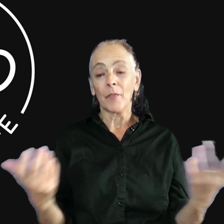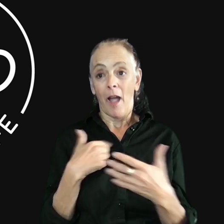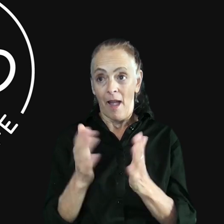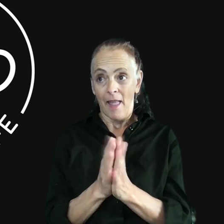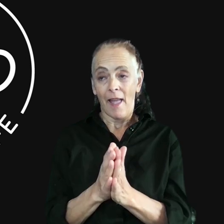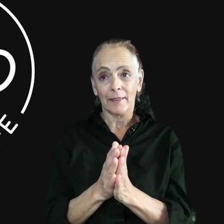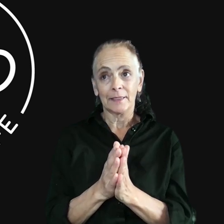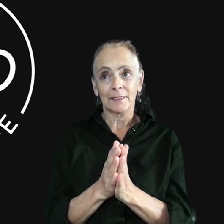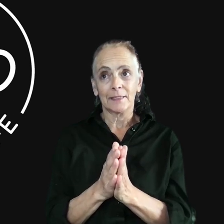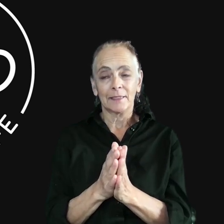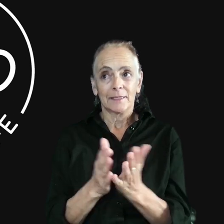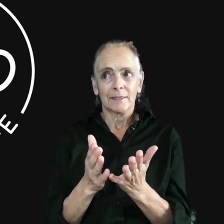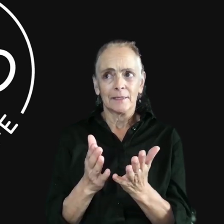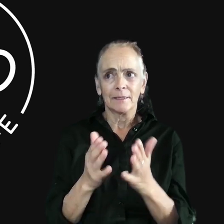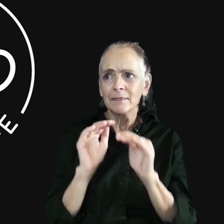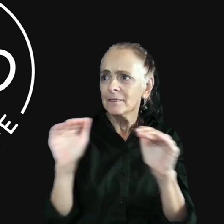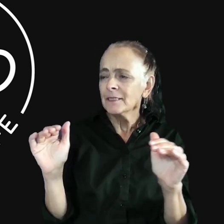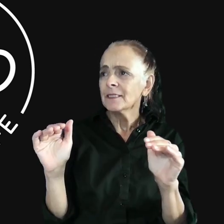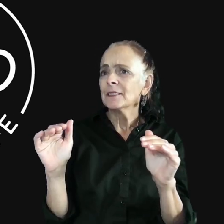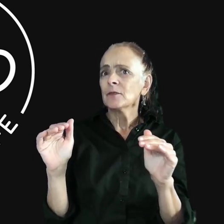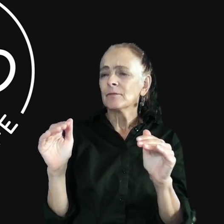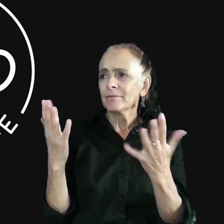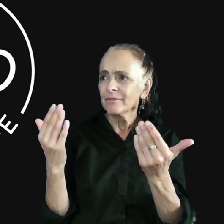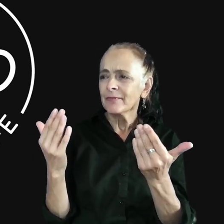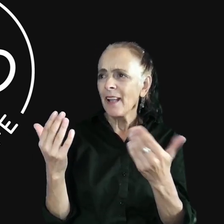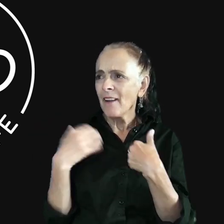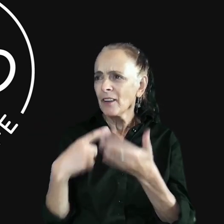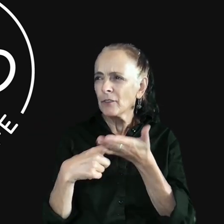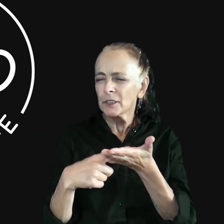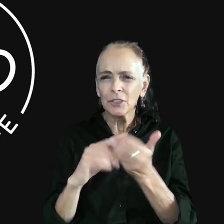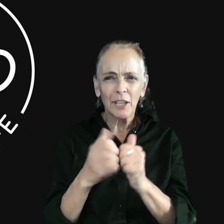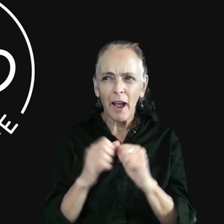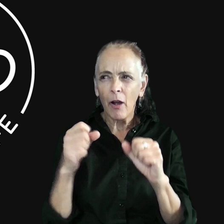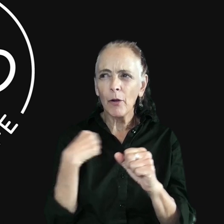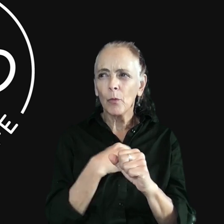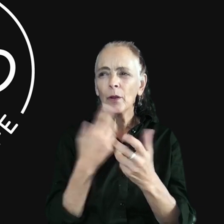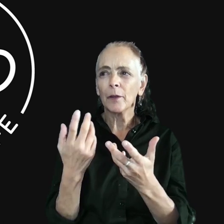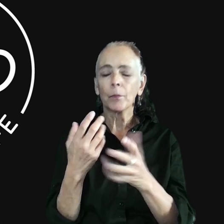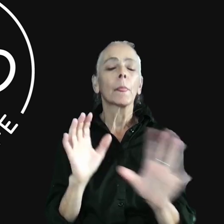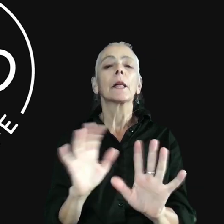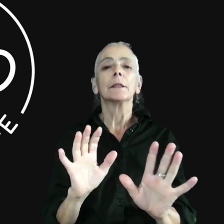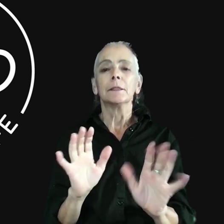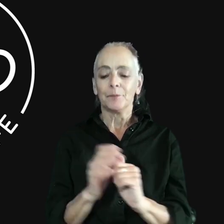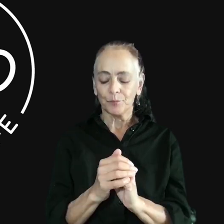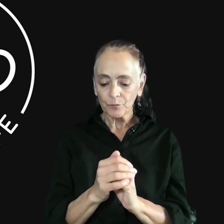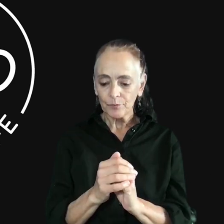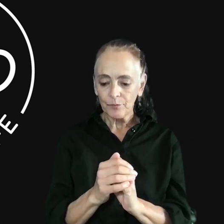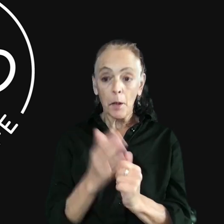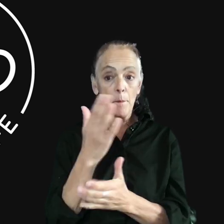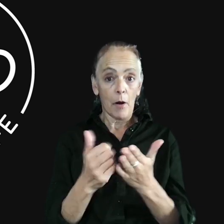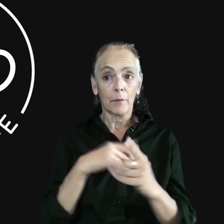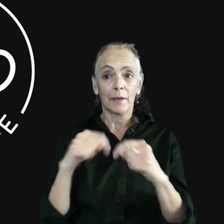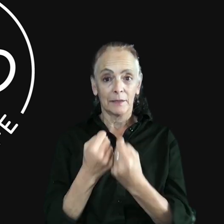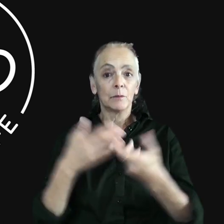them you know hey let's all have a conversation like how do we so a good half a portion of my team